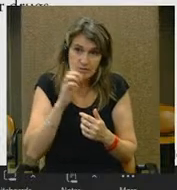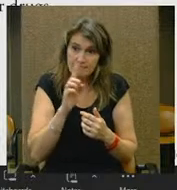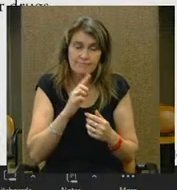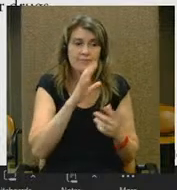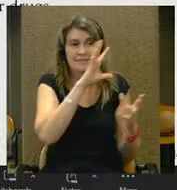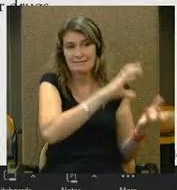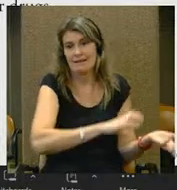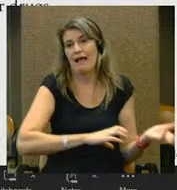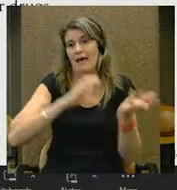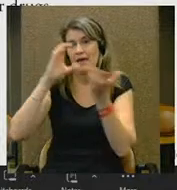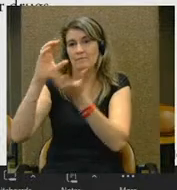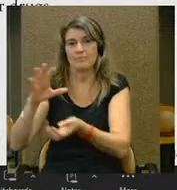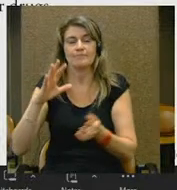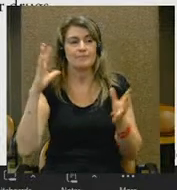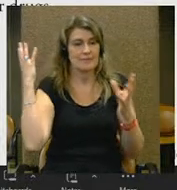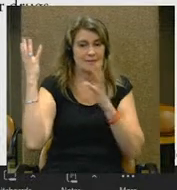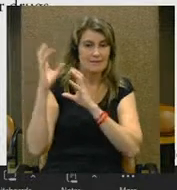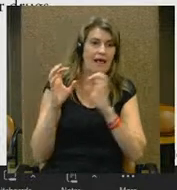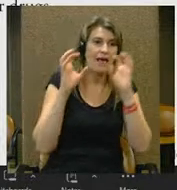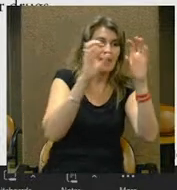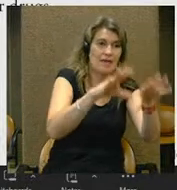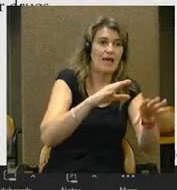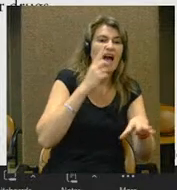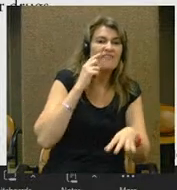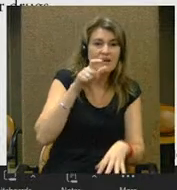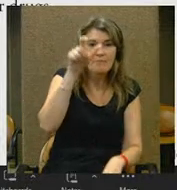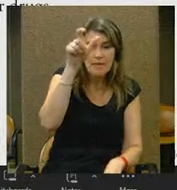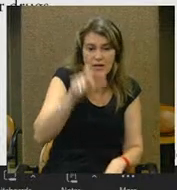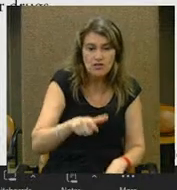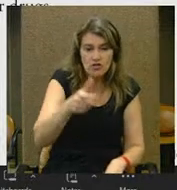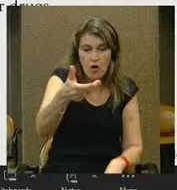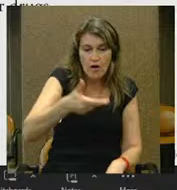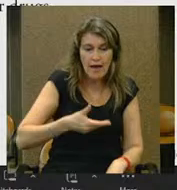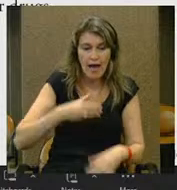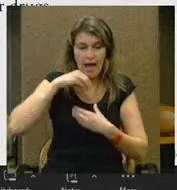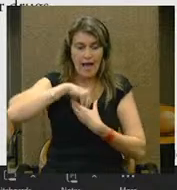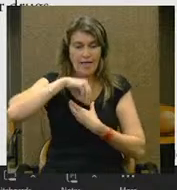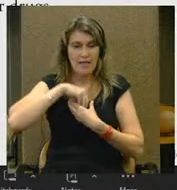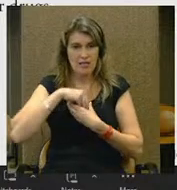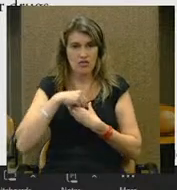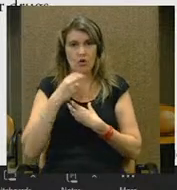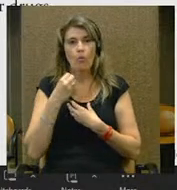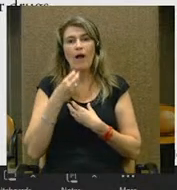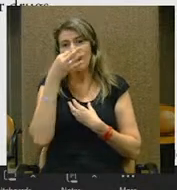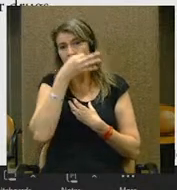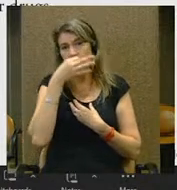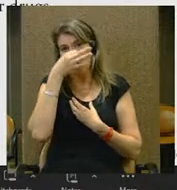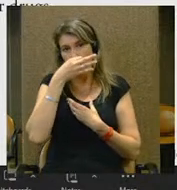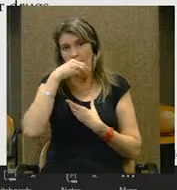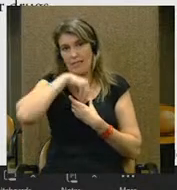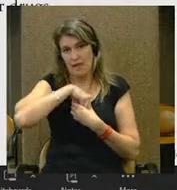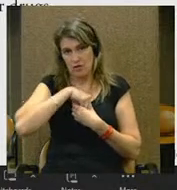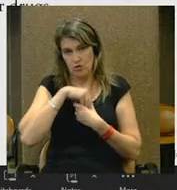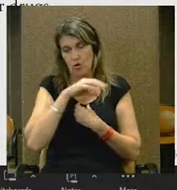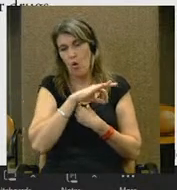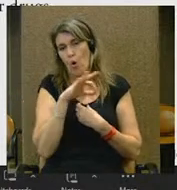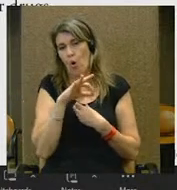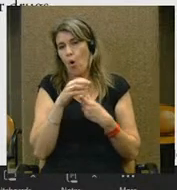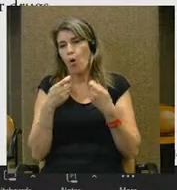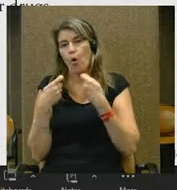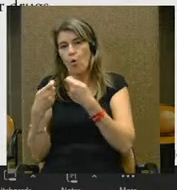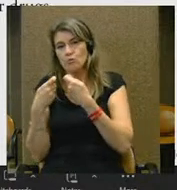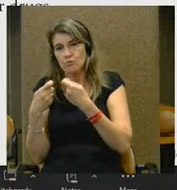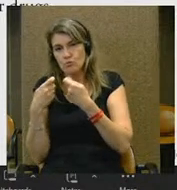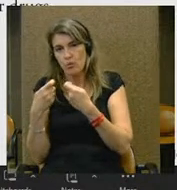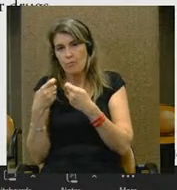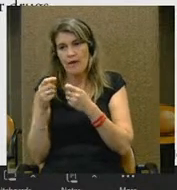detect when somebody does overdose, or if they're, or if there's a seed product that has fentanyl or other synthetic opioids